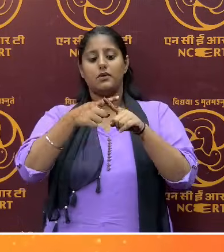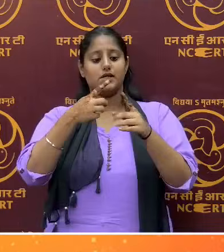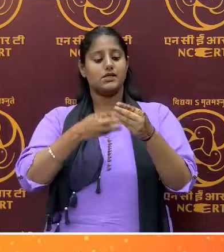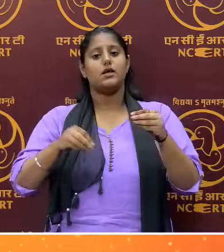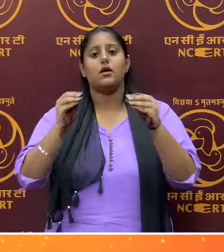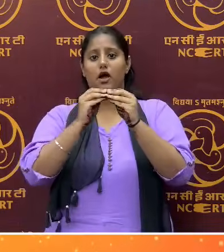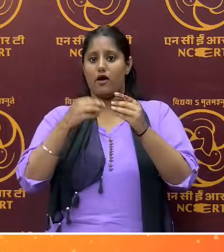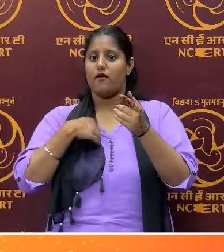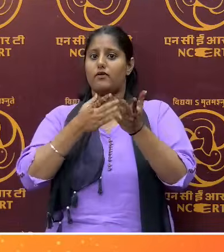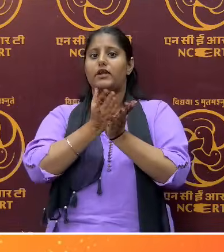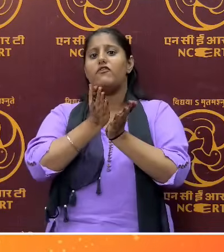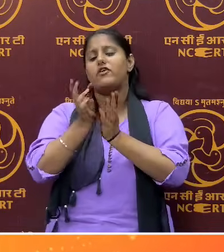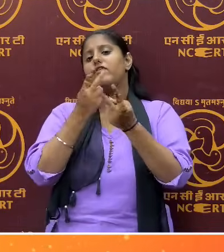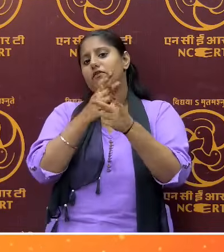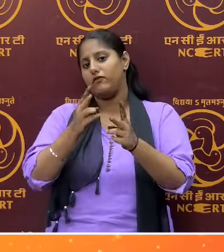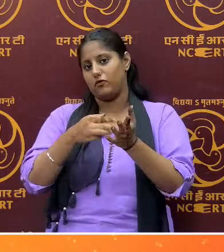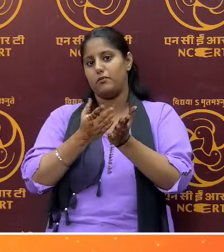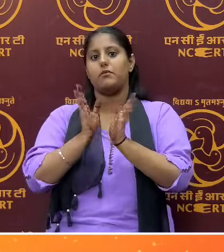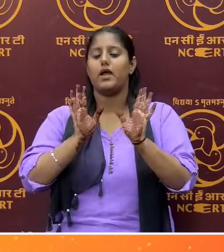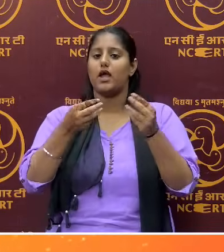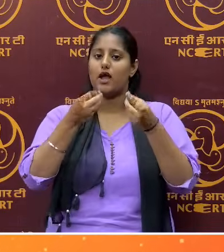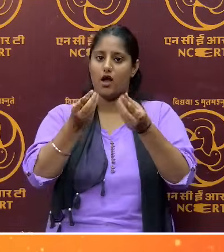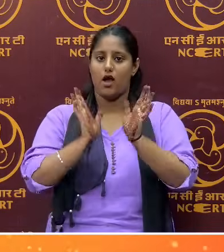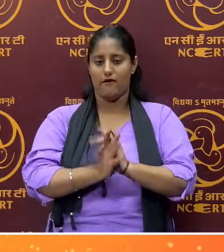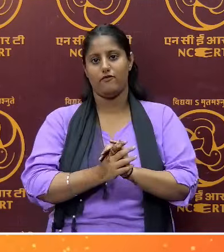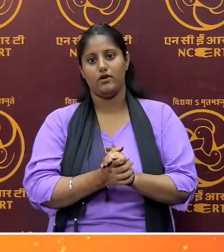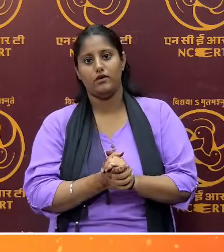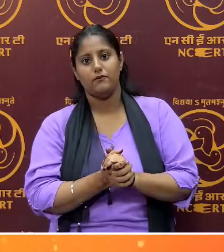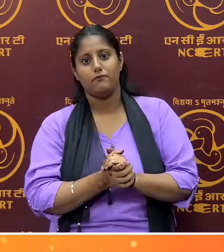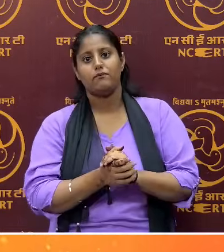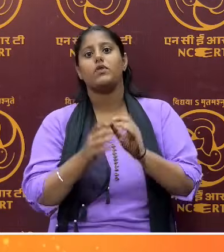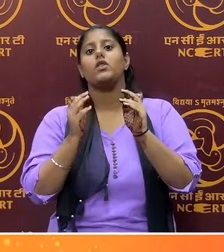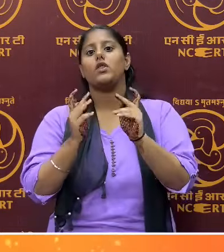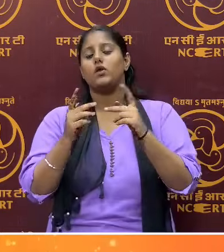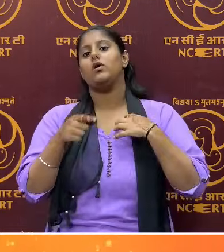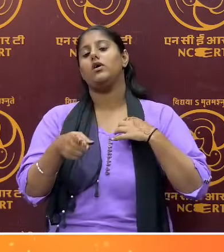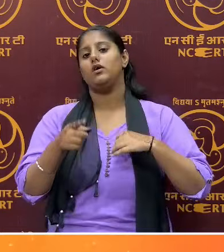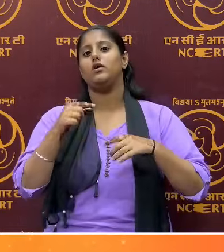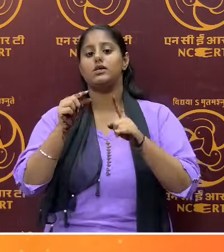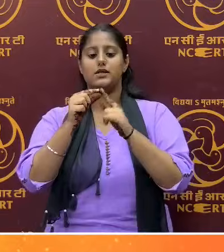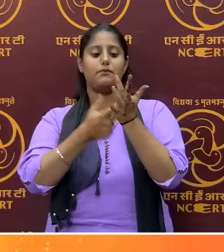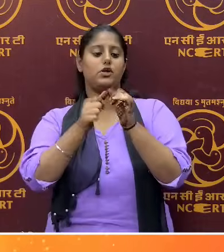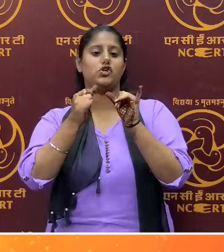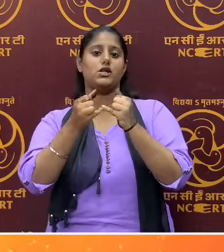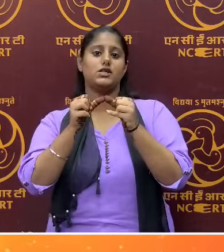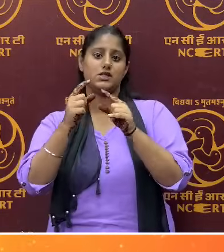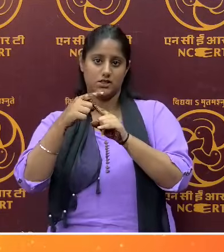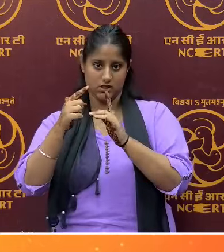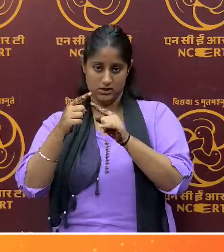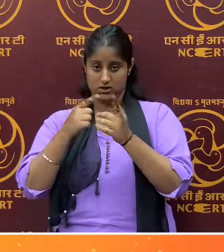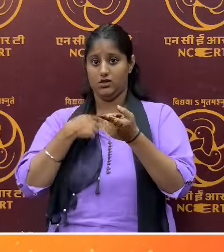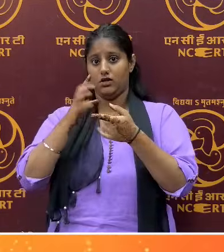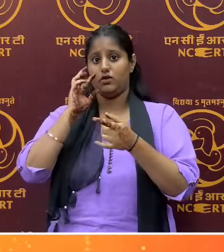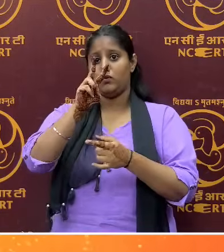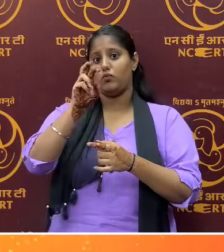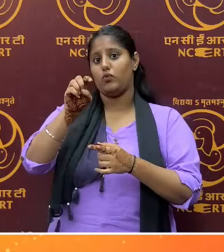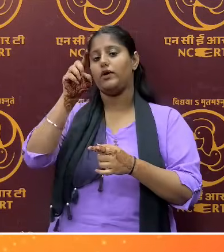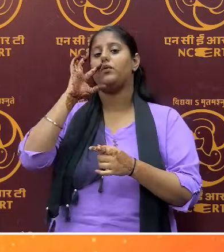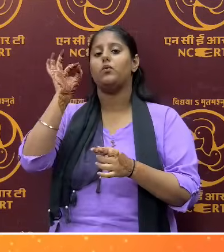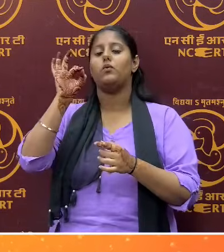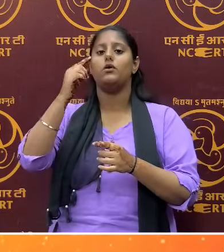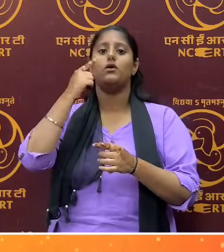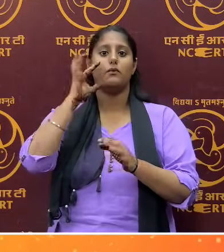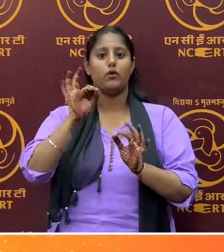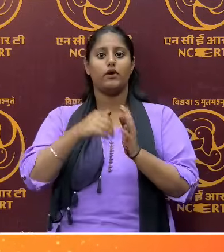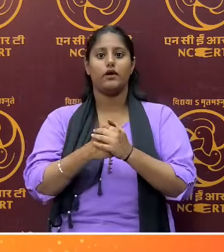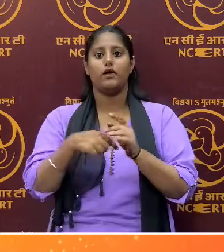in the different format. Yeah. Right. So, that is what PRASHAST 2.0 is offering. And now one more important question is there. We are